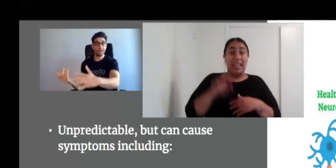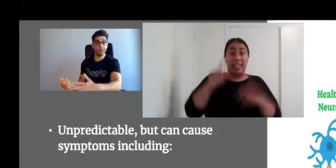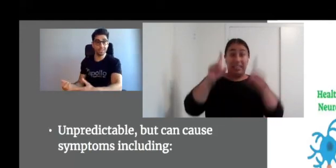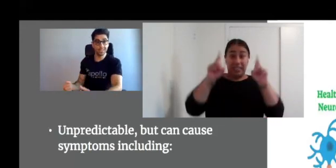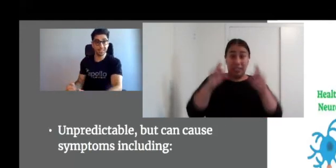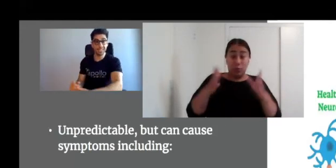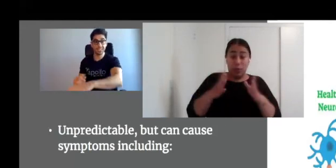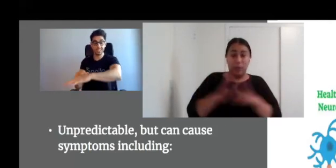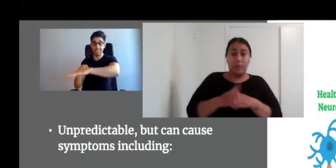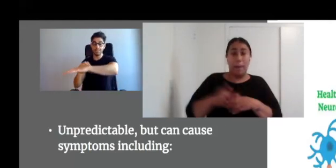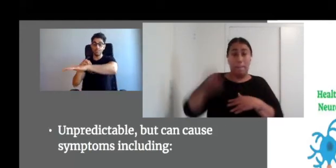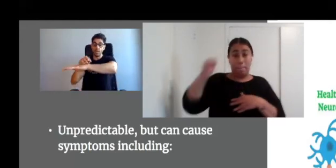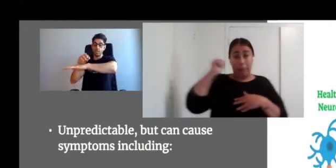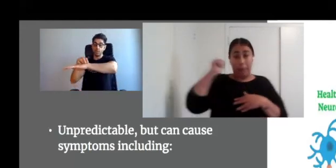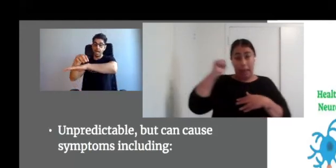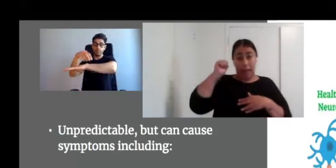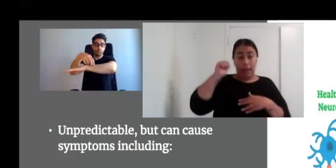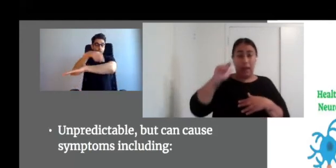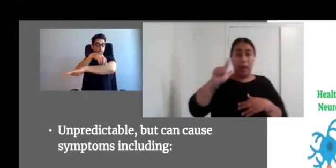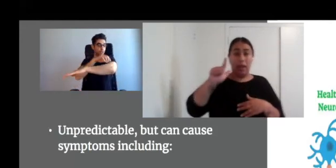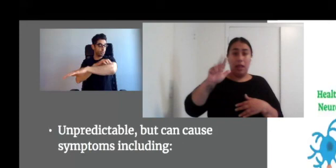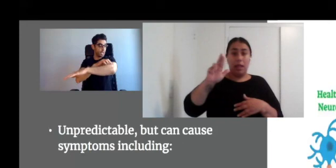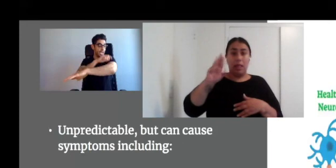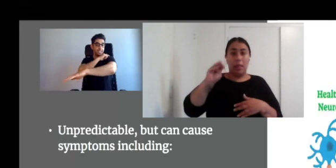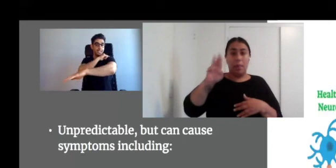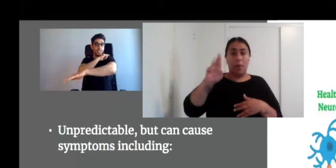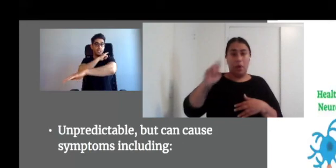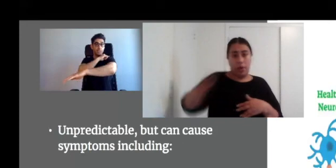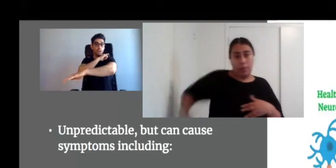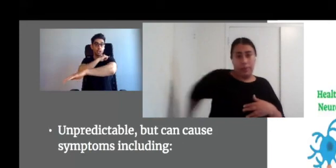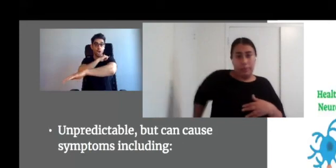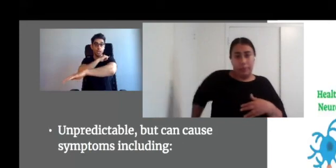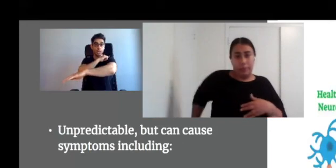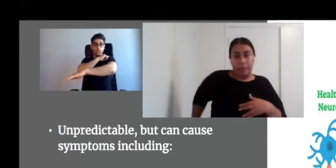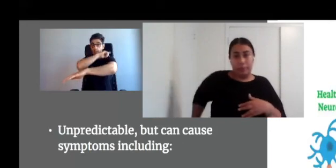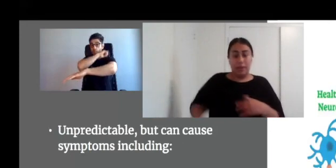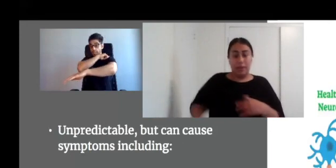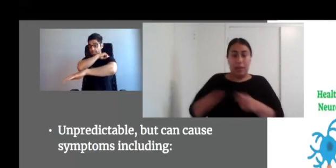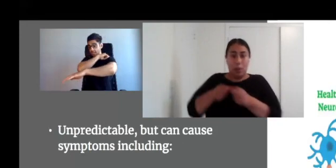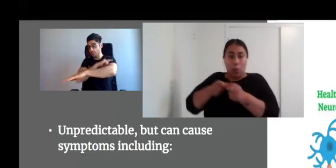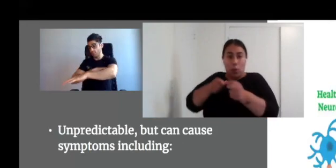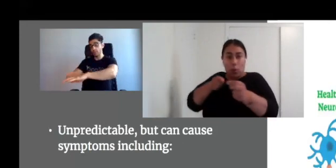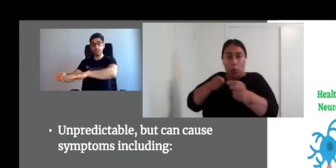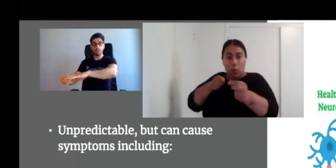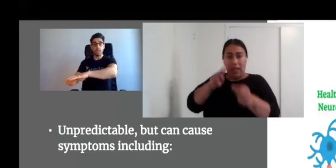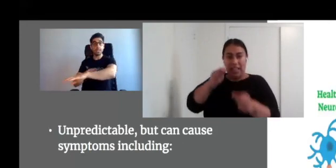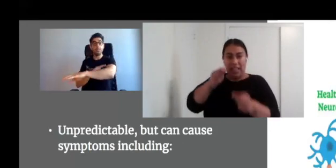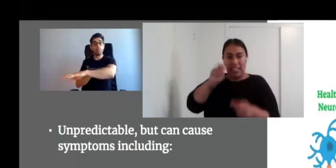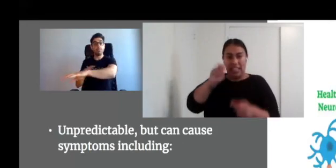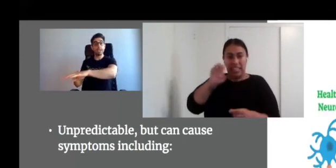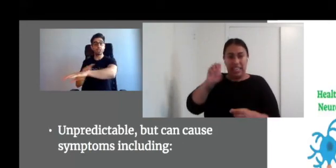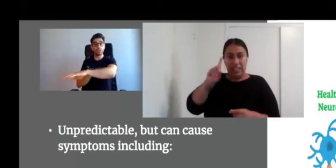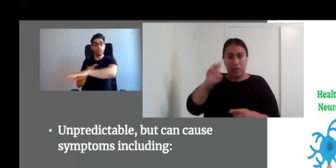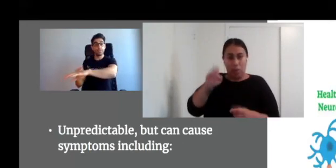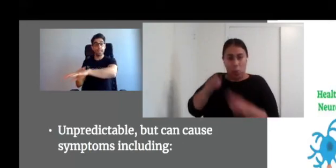just using my arm because it's the easiest example. They will have a bunch of electrodes and send a small shock from one side of the nerve to the other, and they